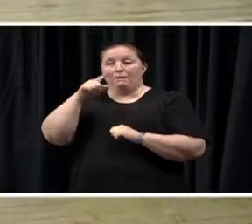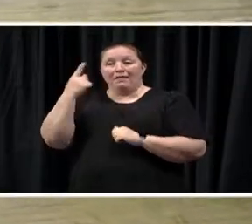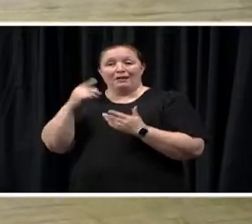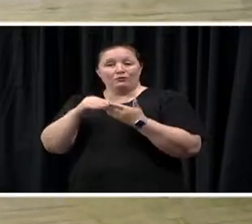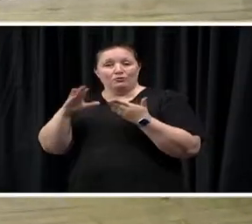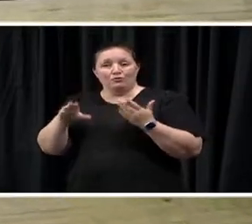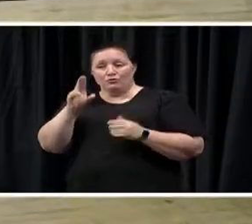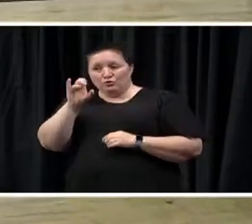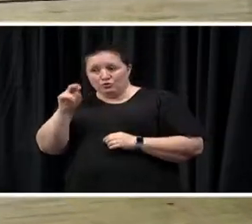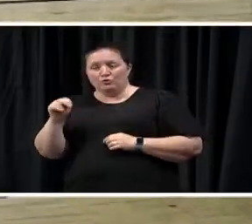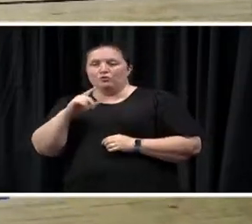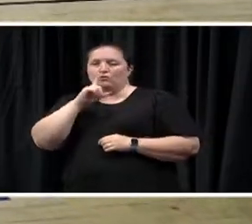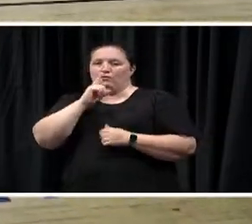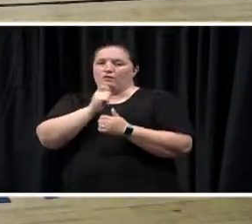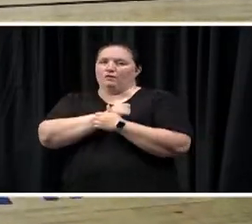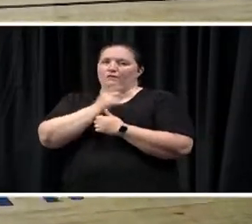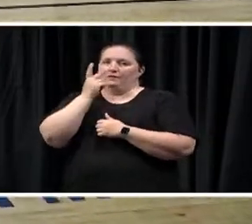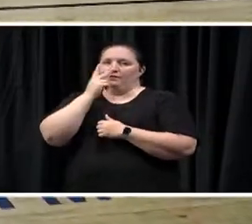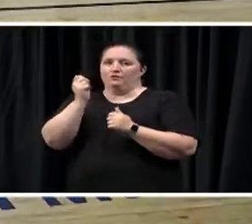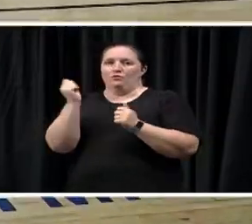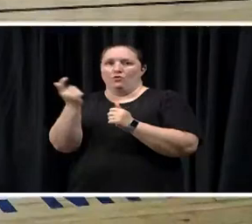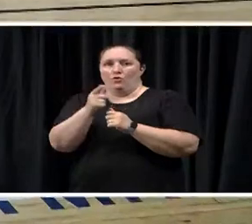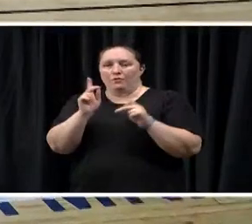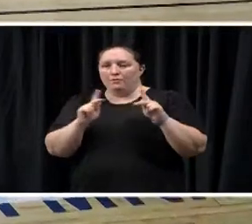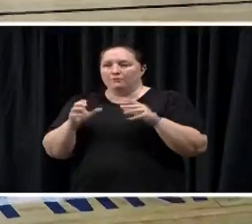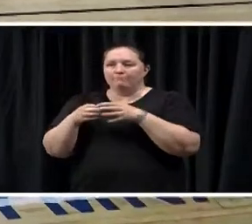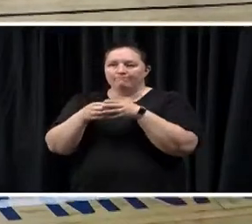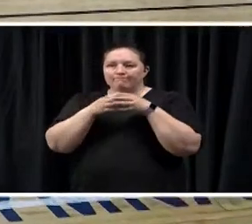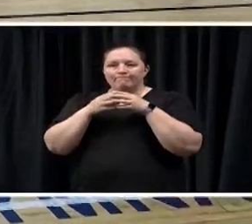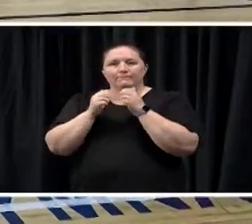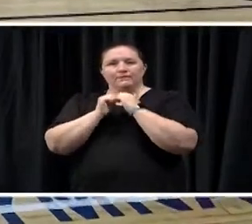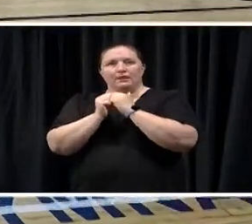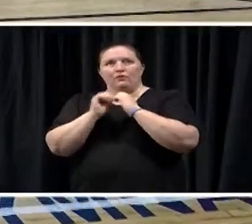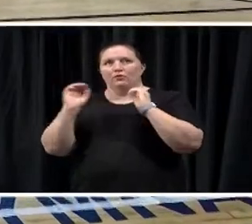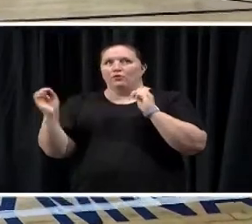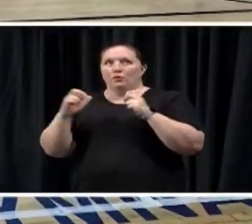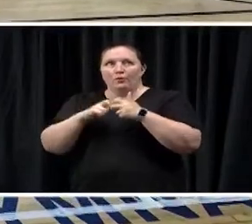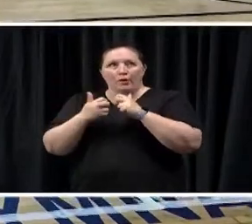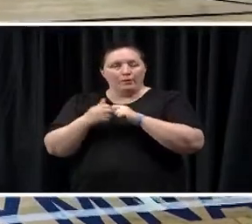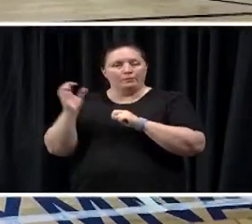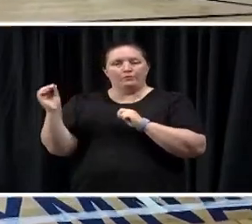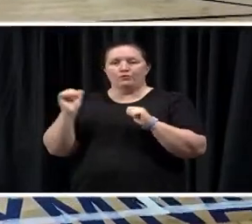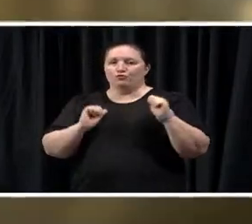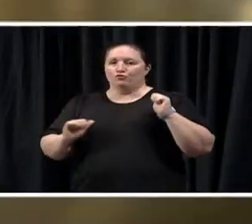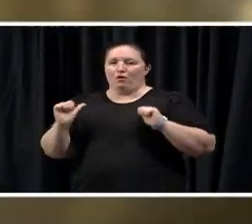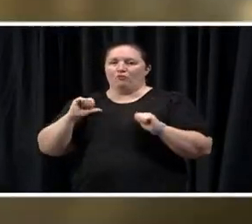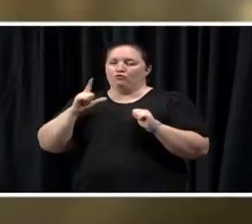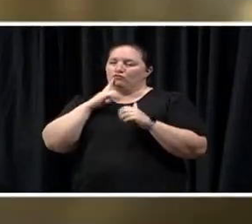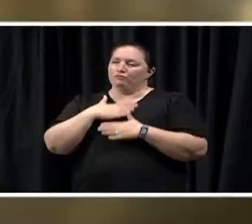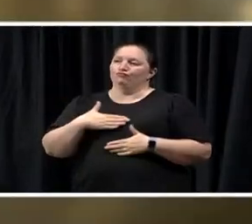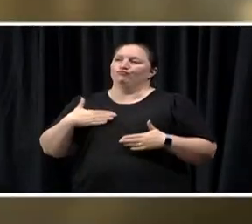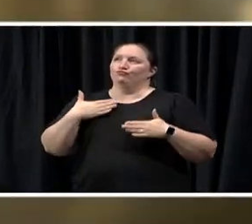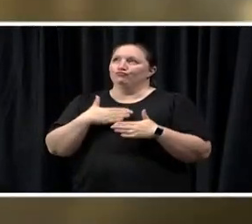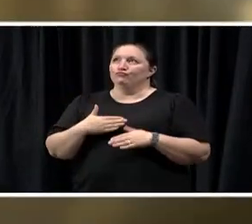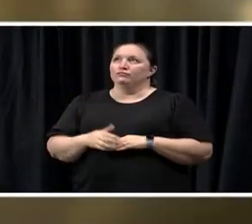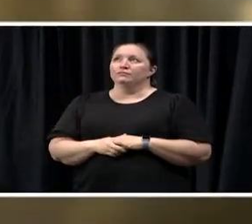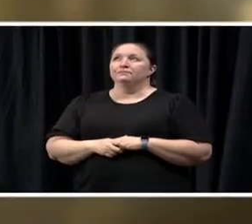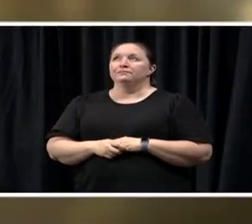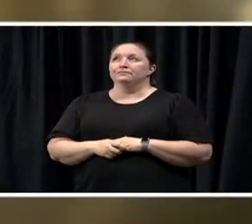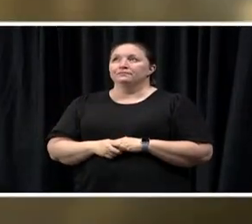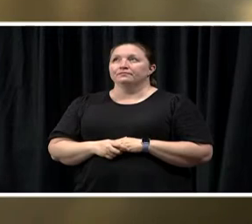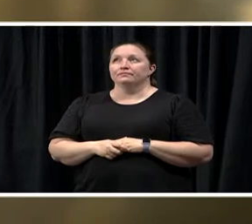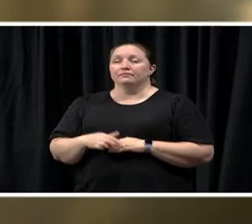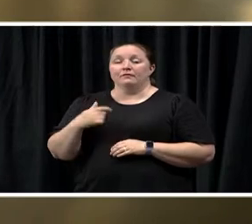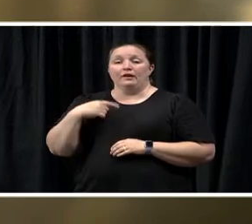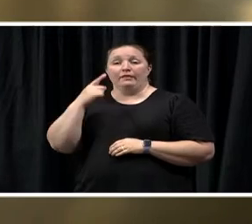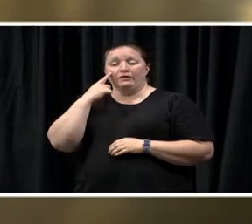I really love to see everyone together with no problems and no drama and just enjoying ourselves. The memories that I've gained, like just